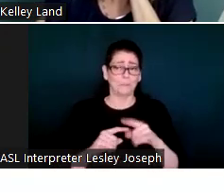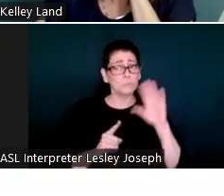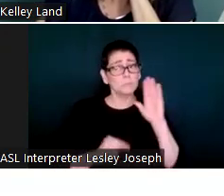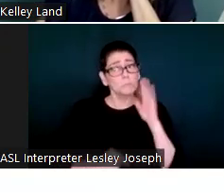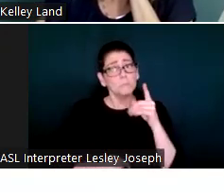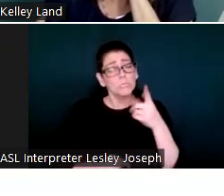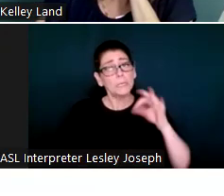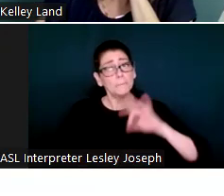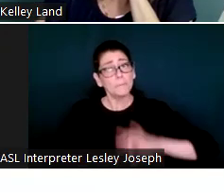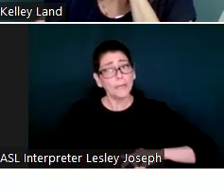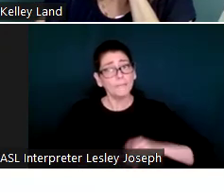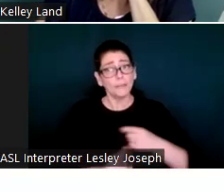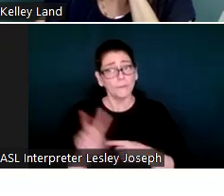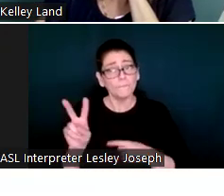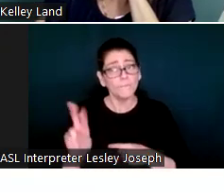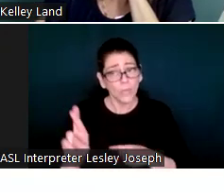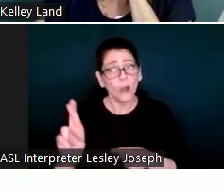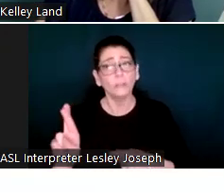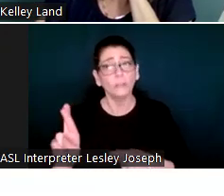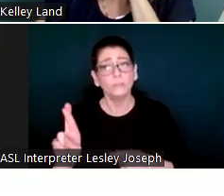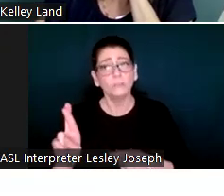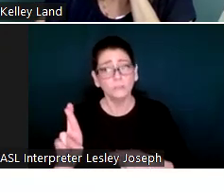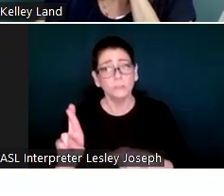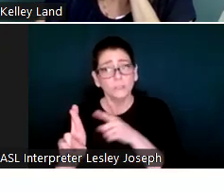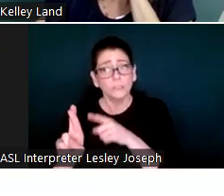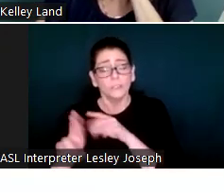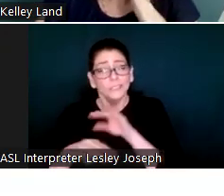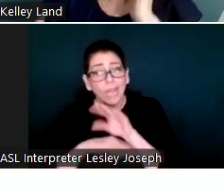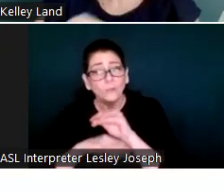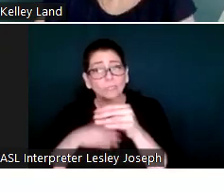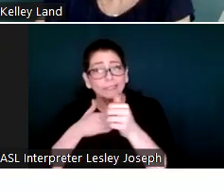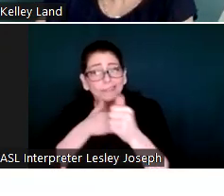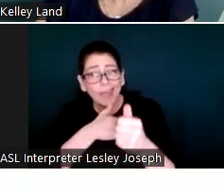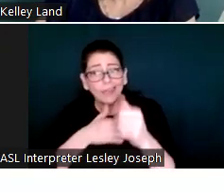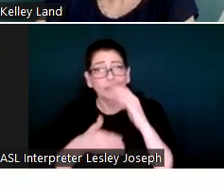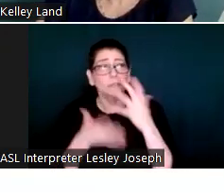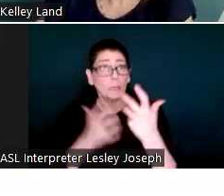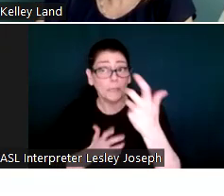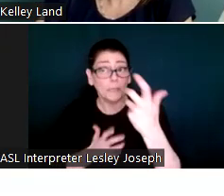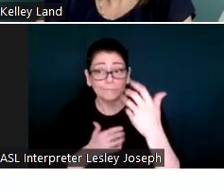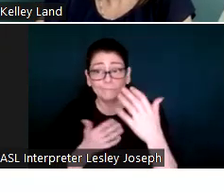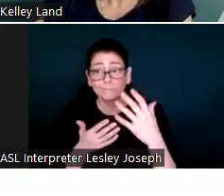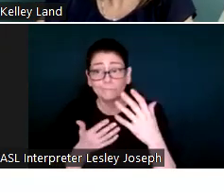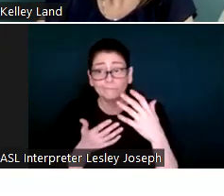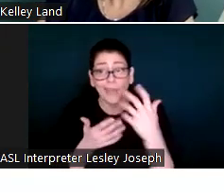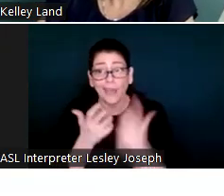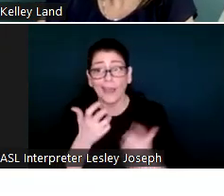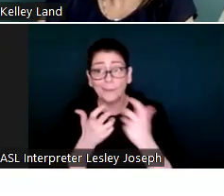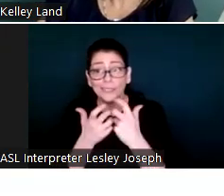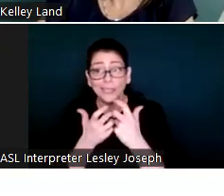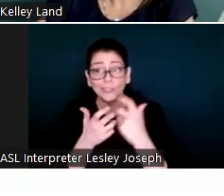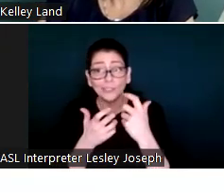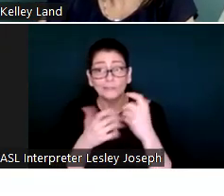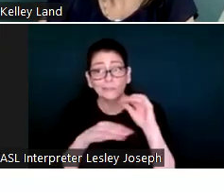absolutely benefit from some vocational guidance and counseling, maybe some accommodation guidance, and perhaps